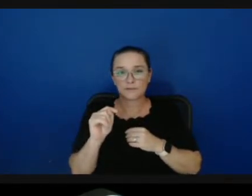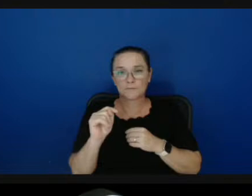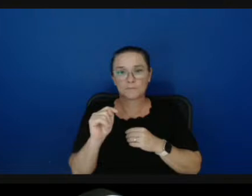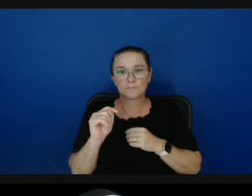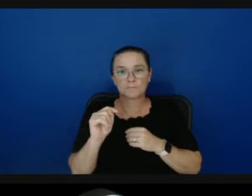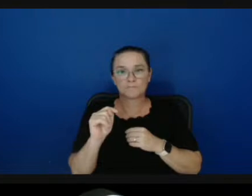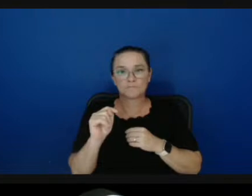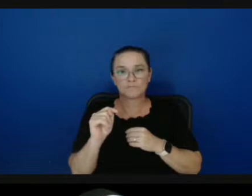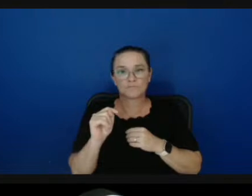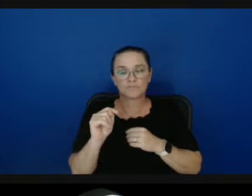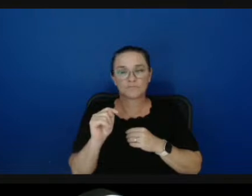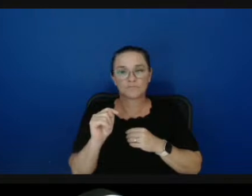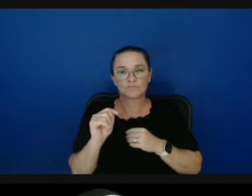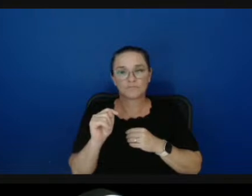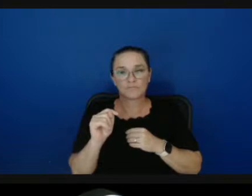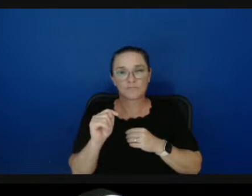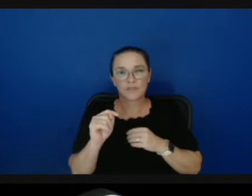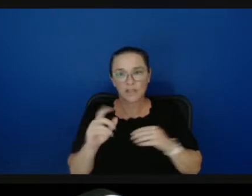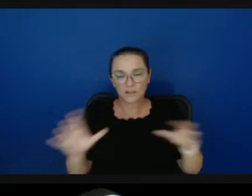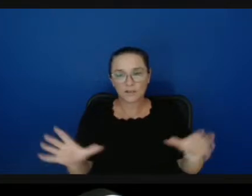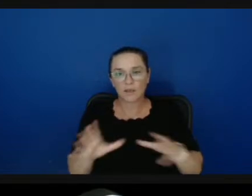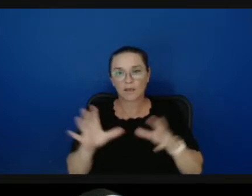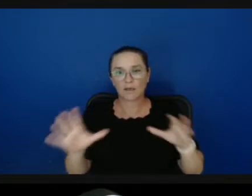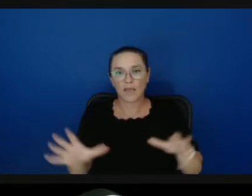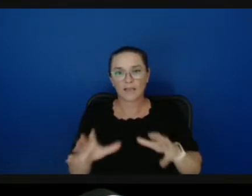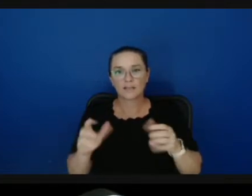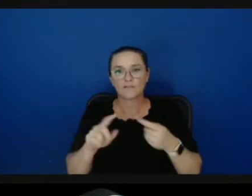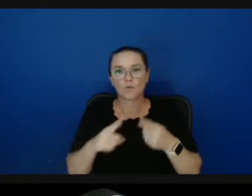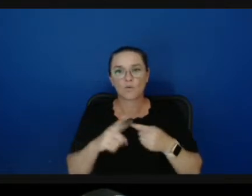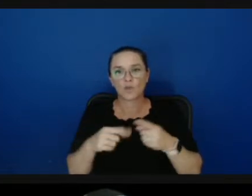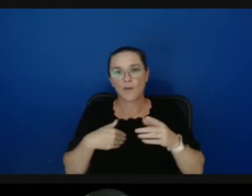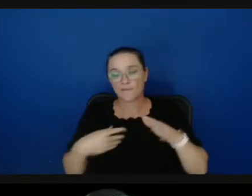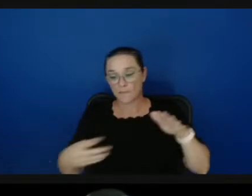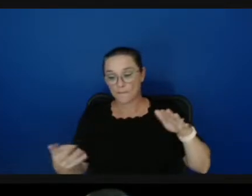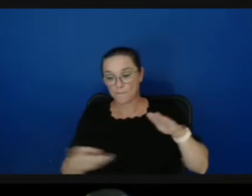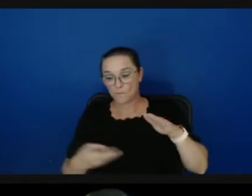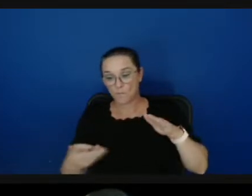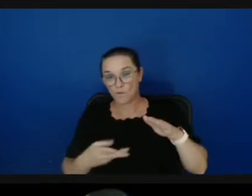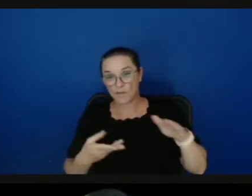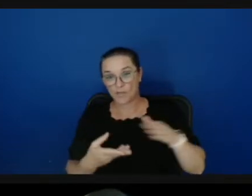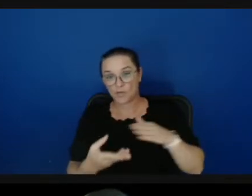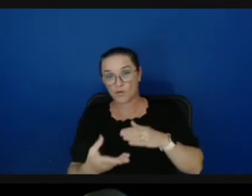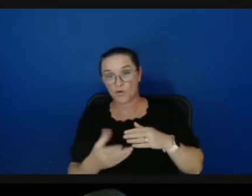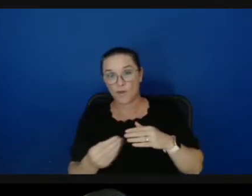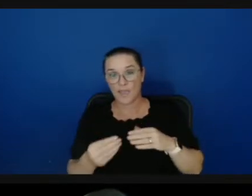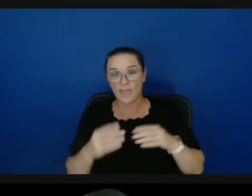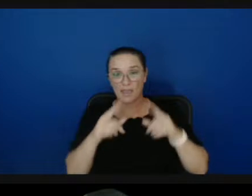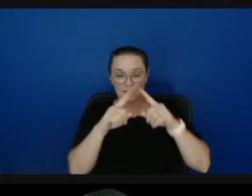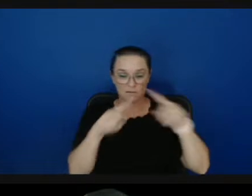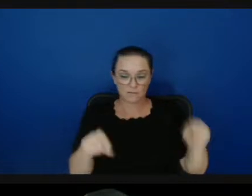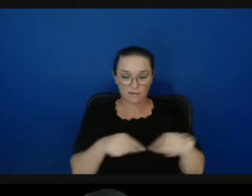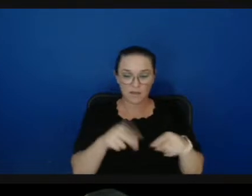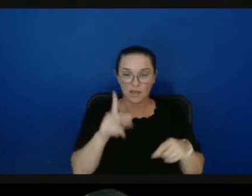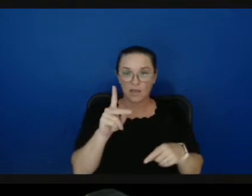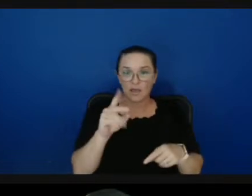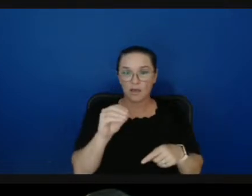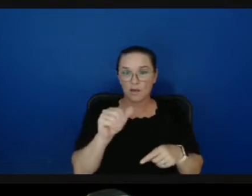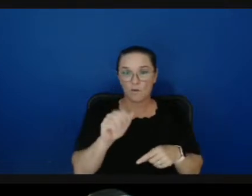it activates both when magma is moving through it and when magma is activating a Kauai next to it as well. So I